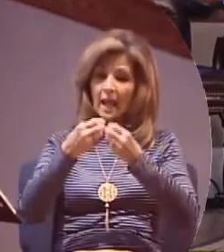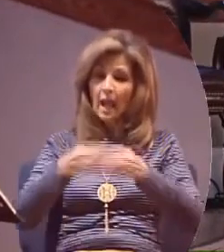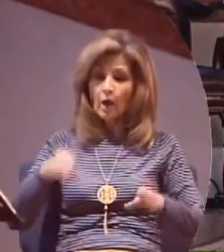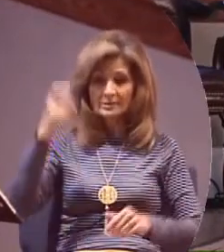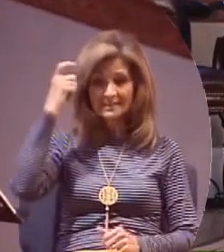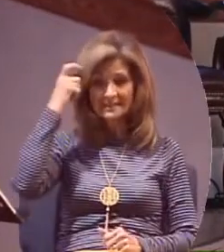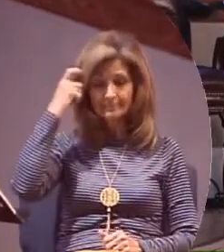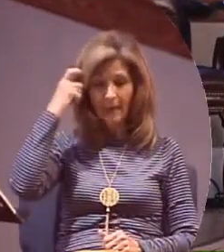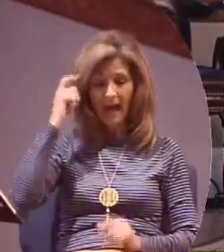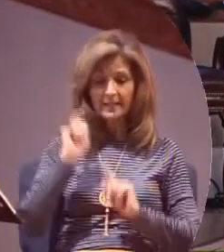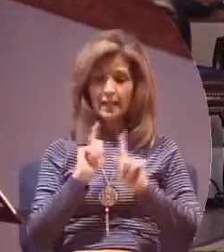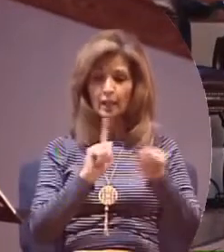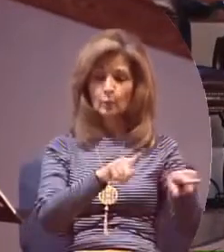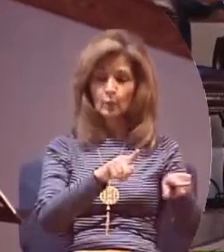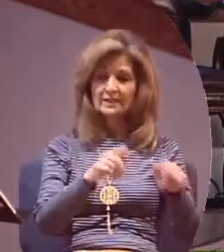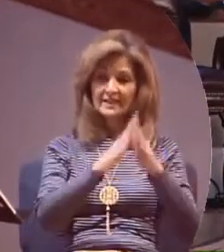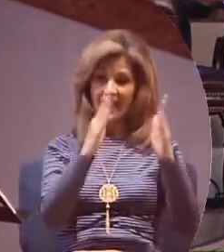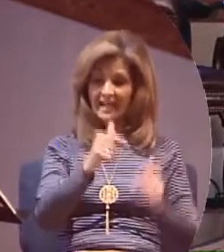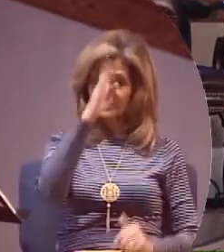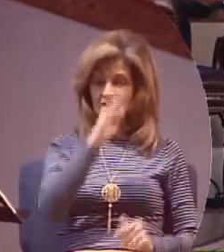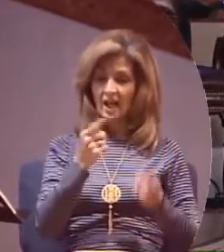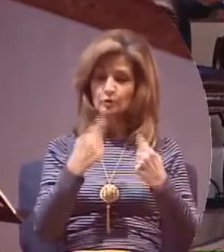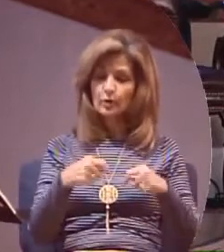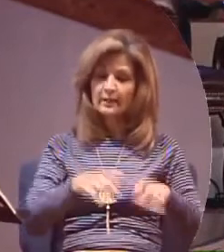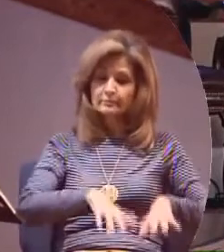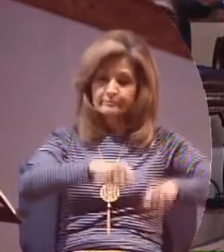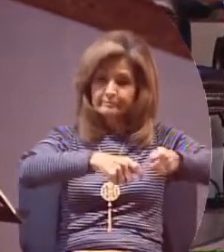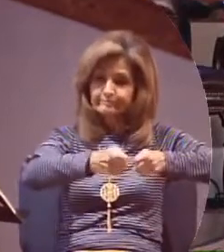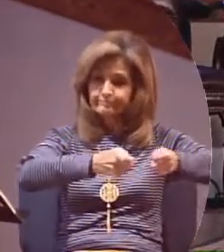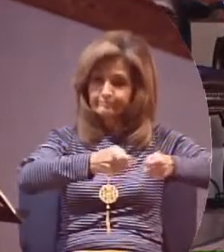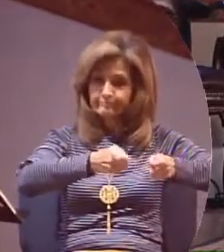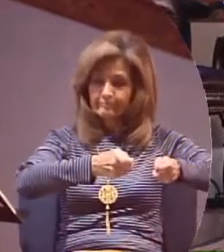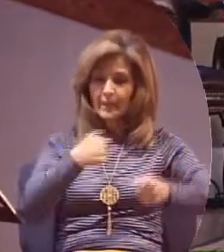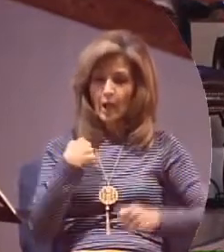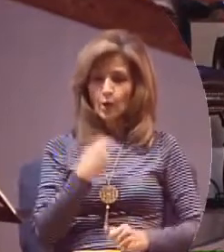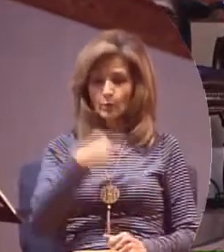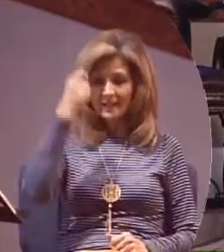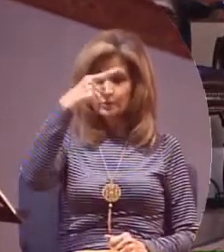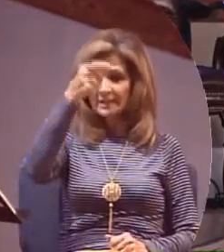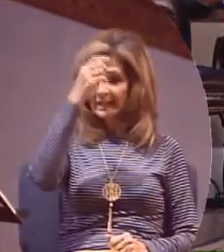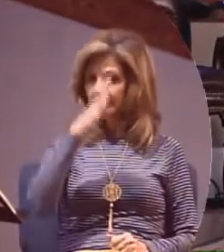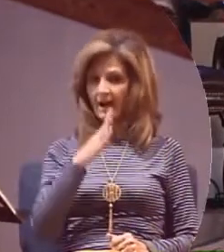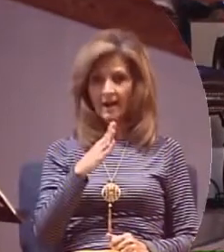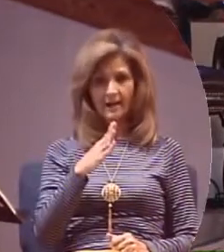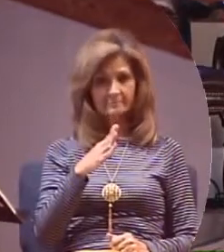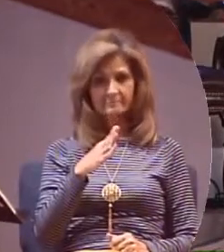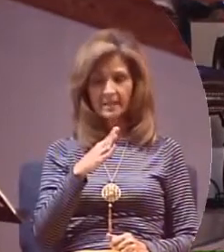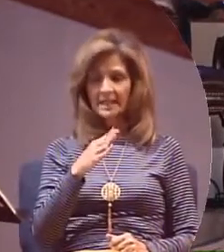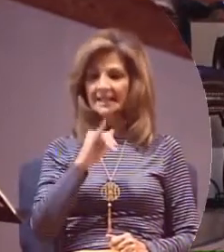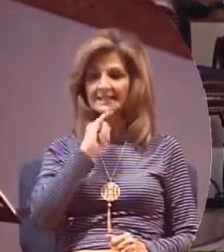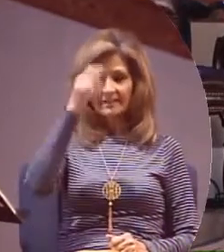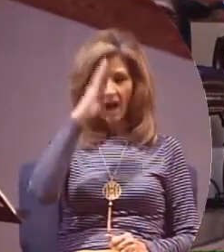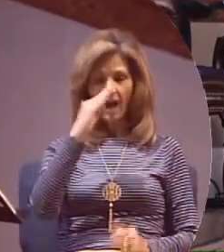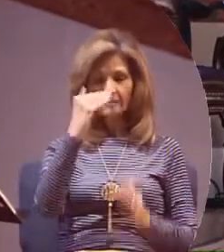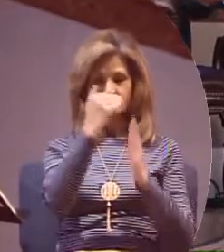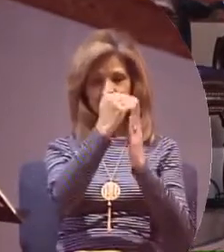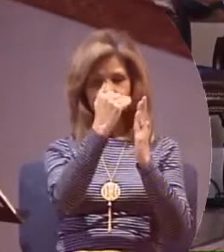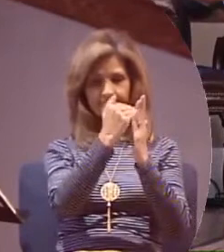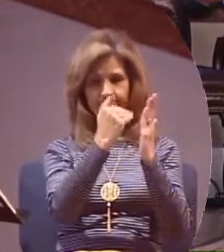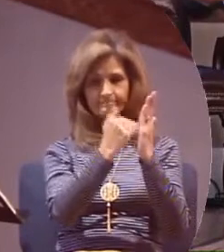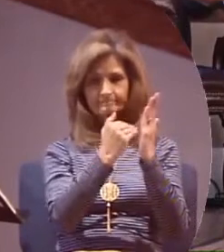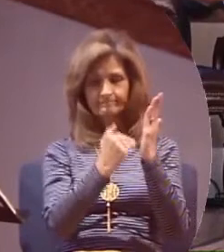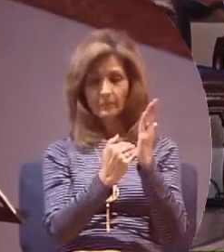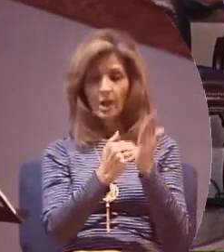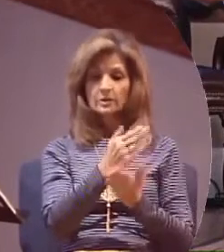And he went down to the house of God and he tried to take over. Now, we understand that God is a God in order, and God has certain people